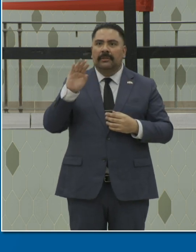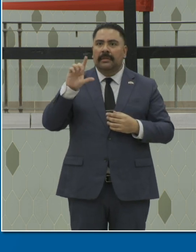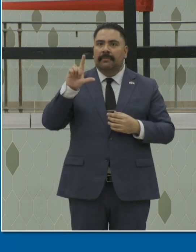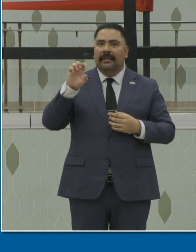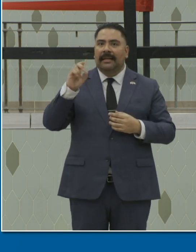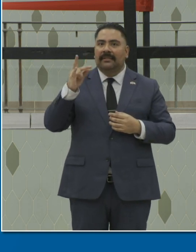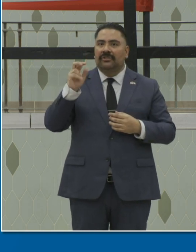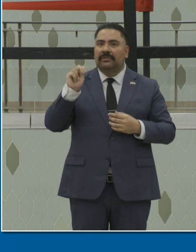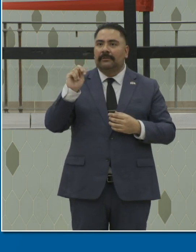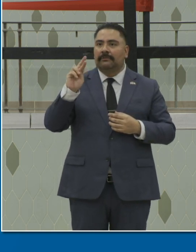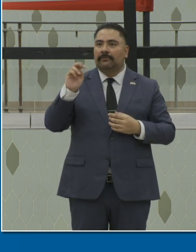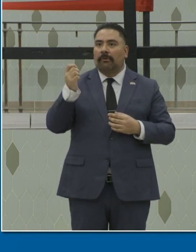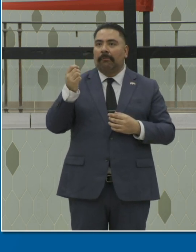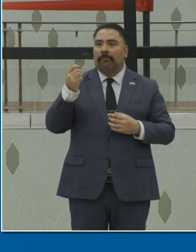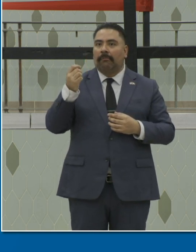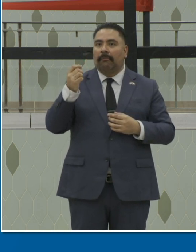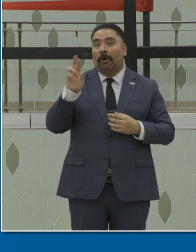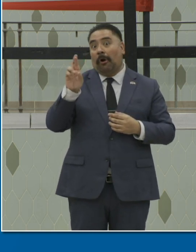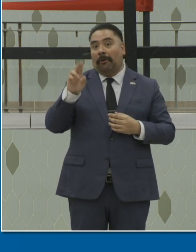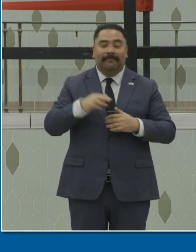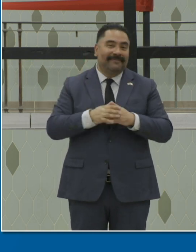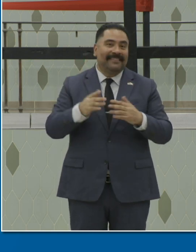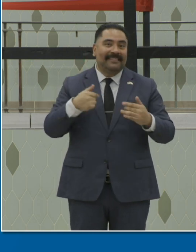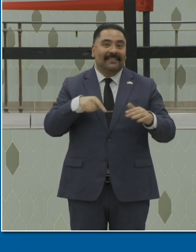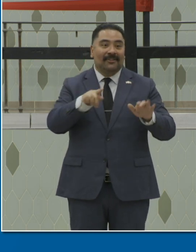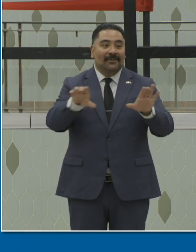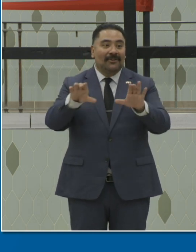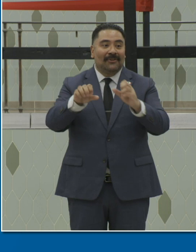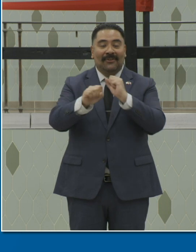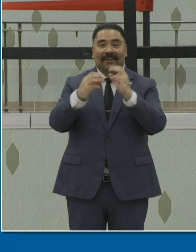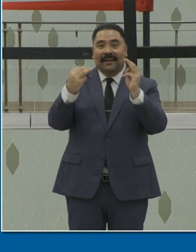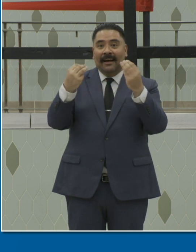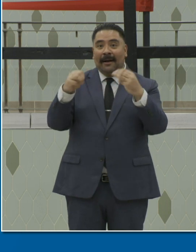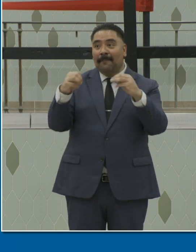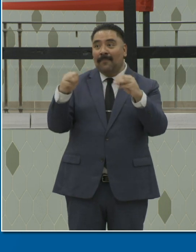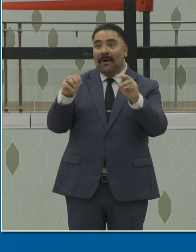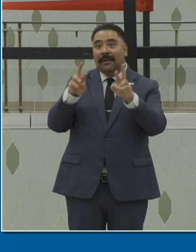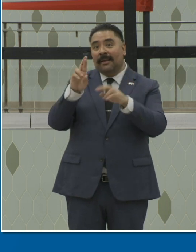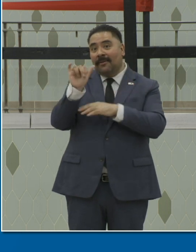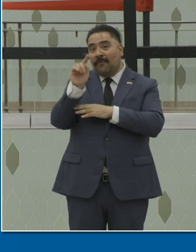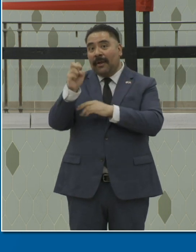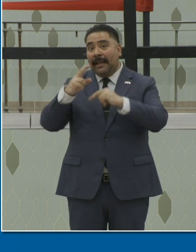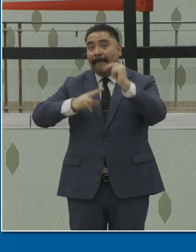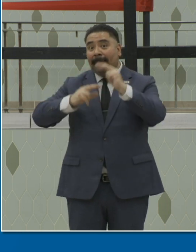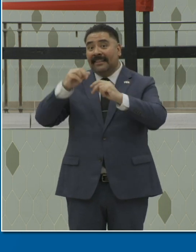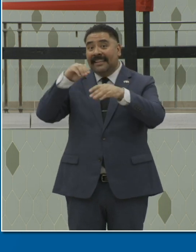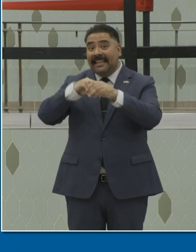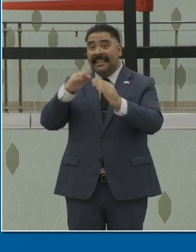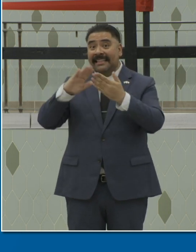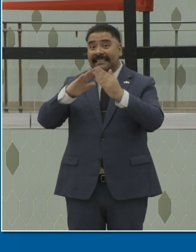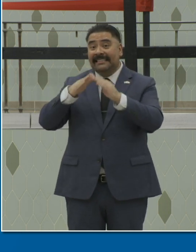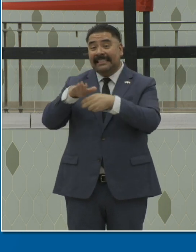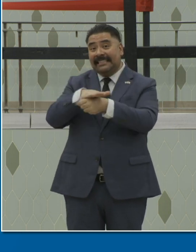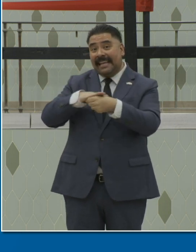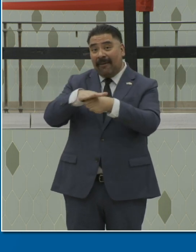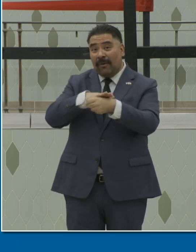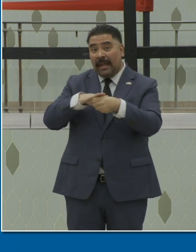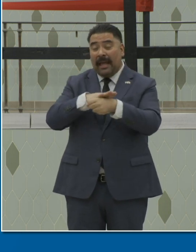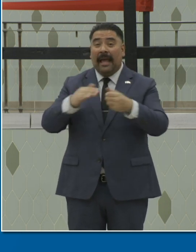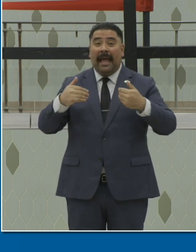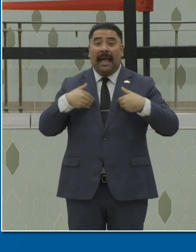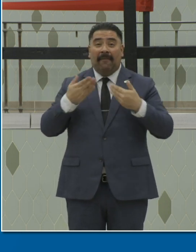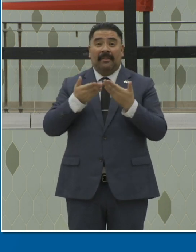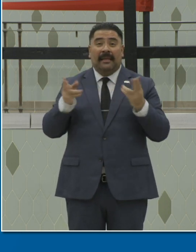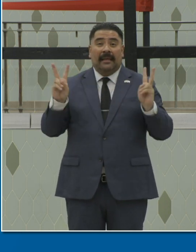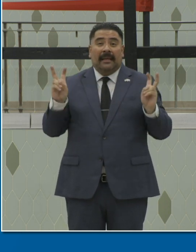Lechinger. When you do a market rate building in the city area, there's